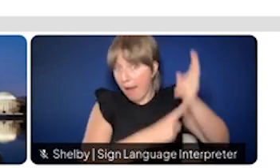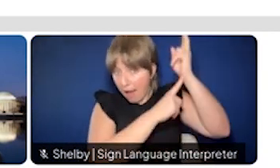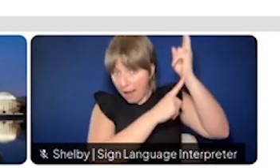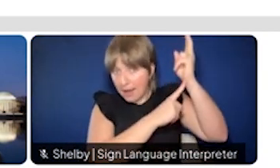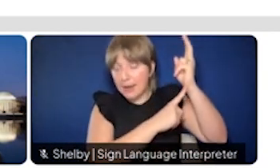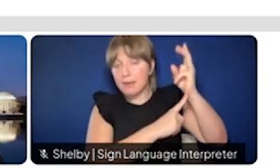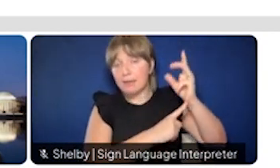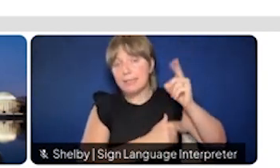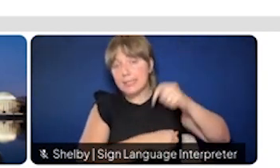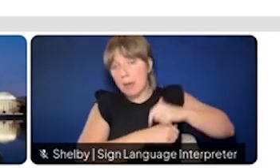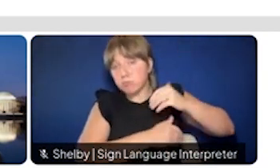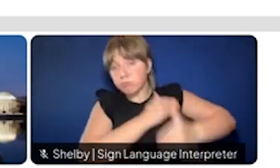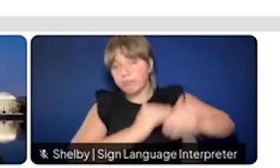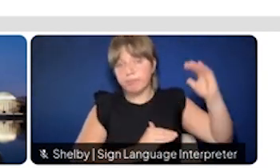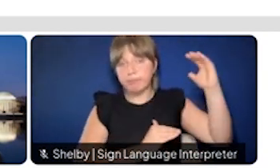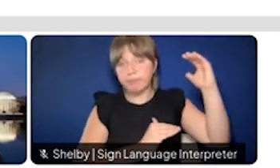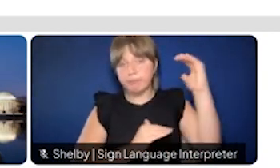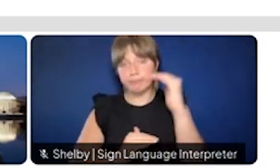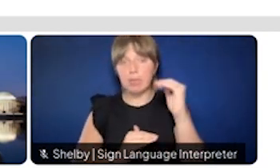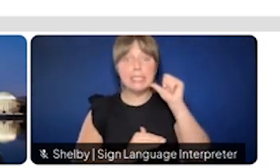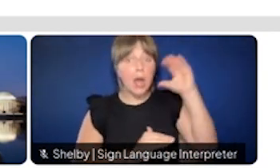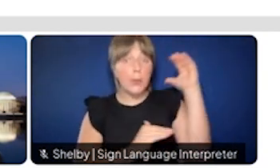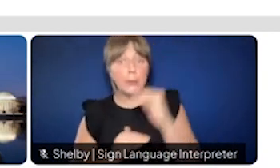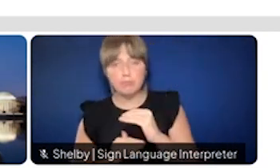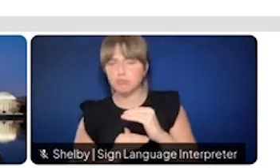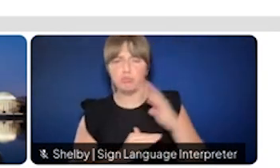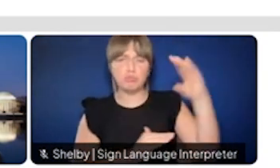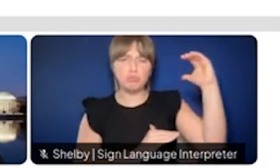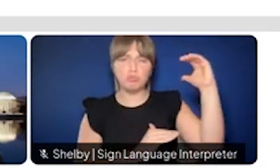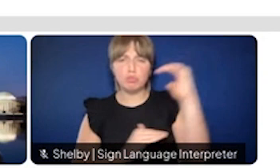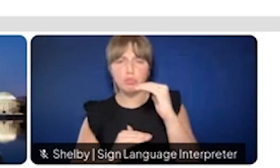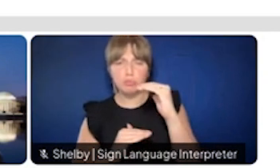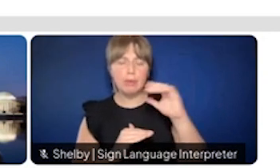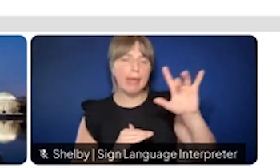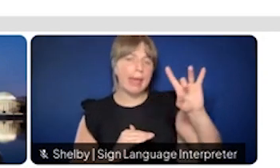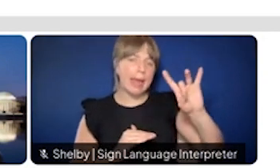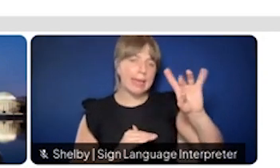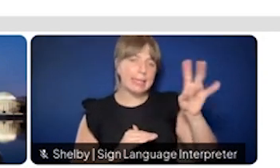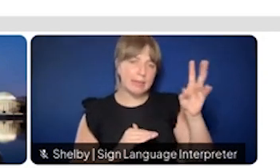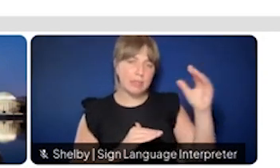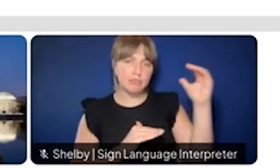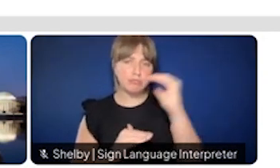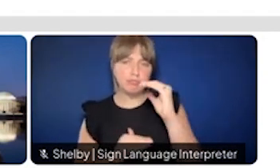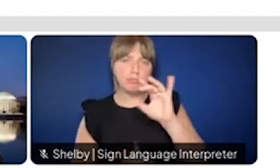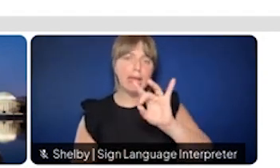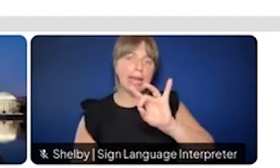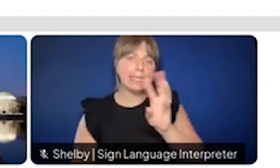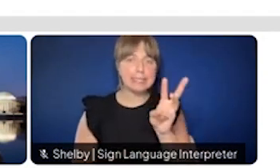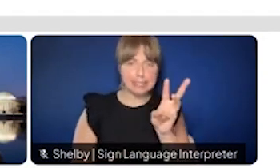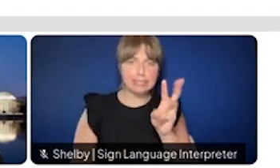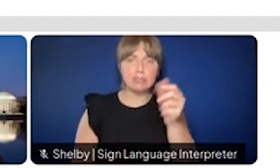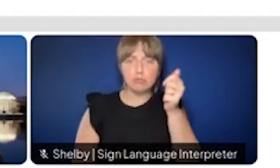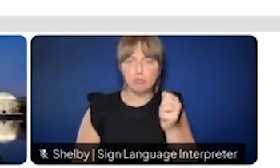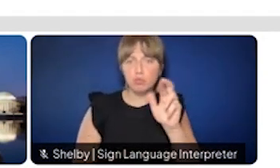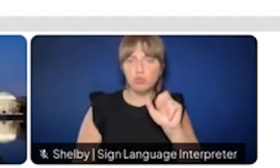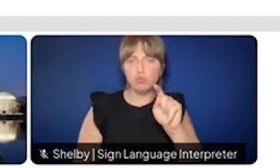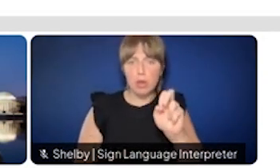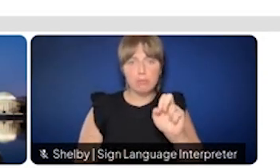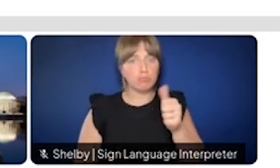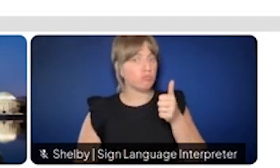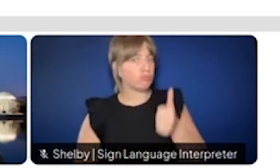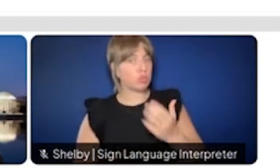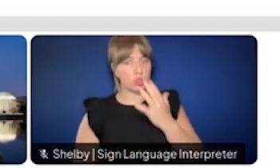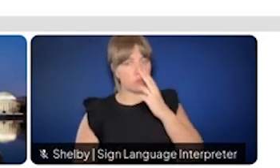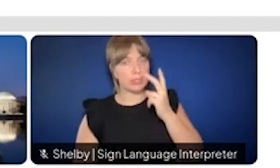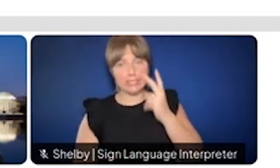they come down, but they don't come down that much. It's still about 87, 86% of subscription rate, which is really, really good to